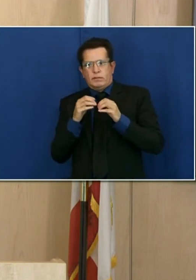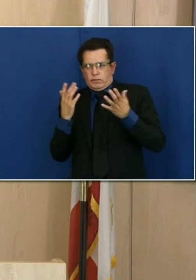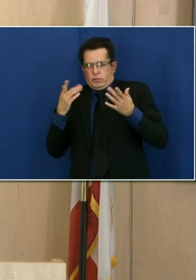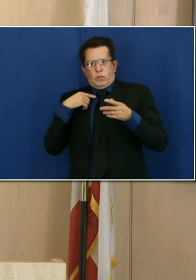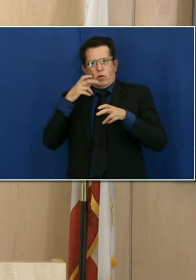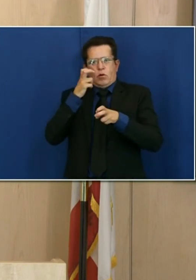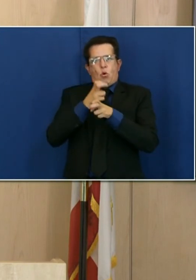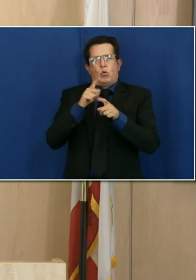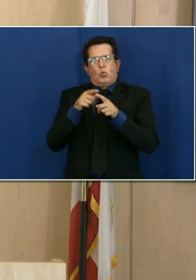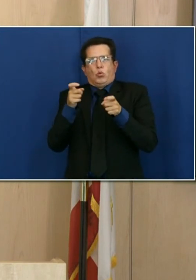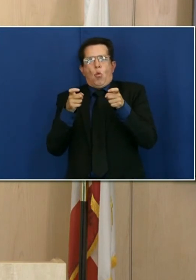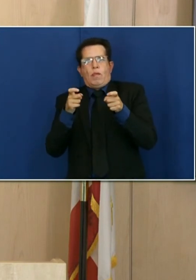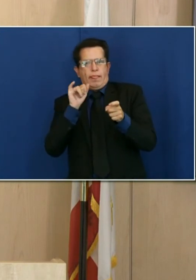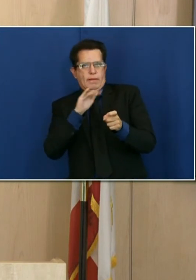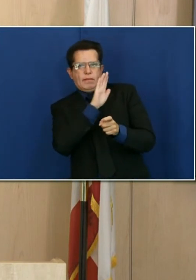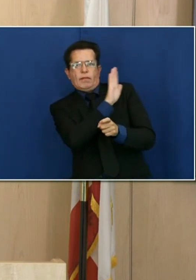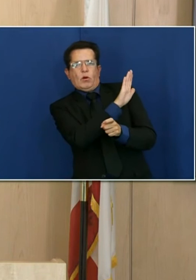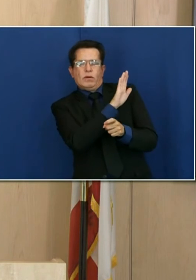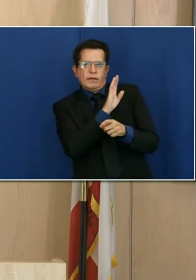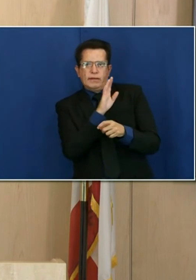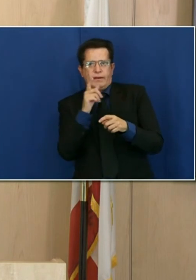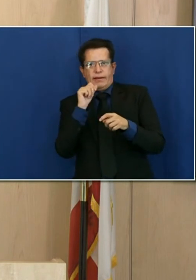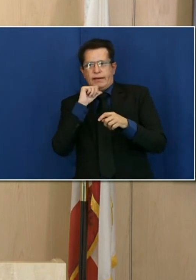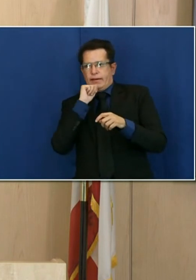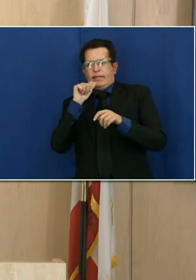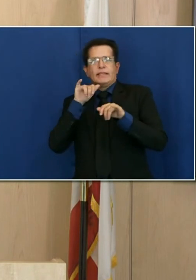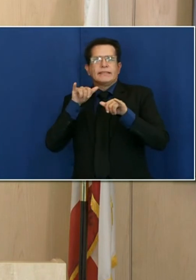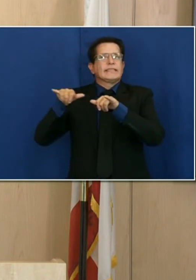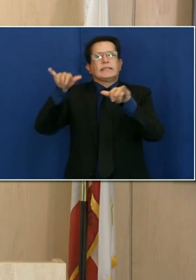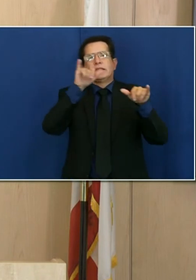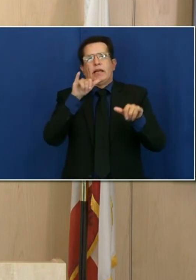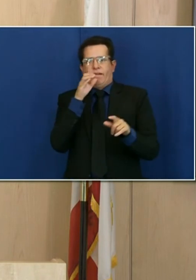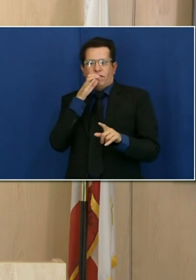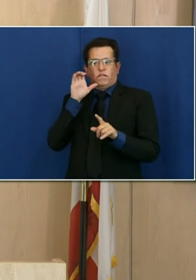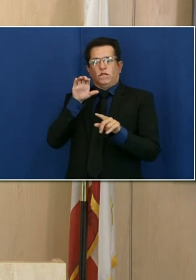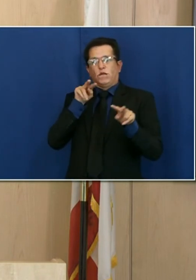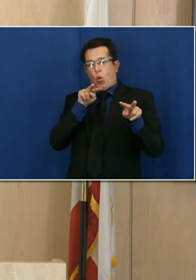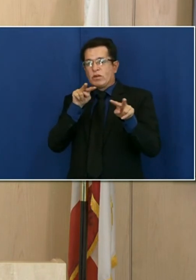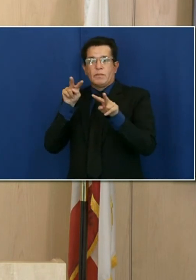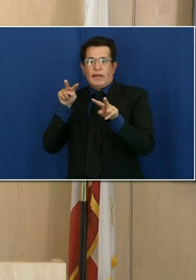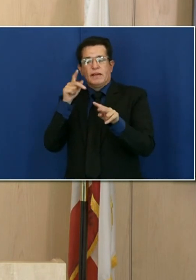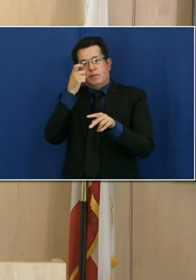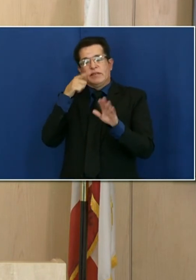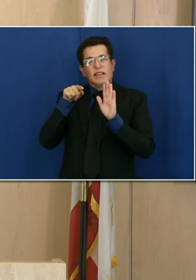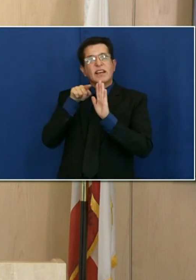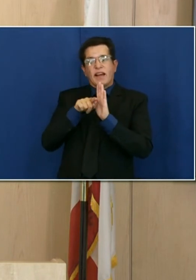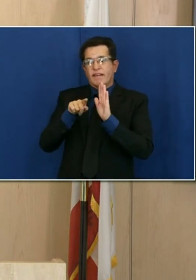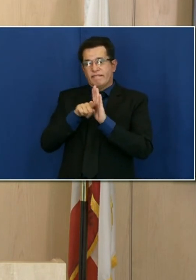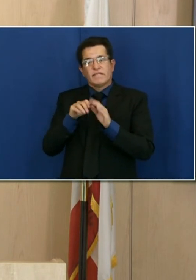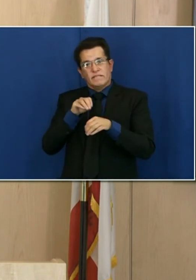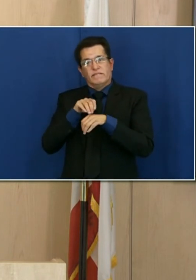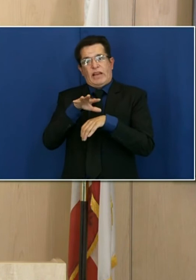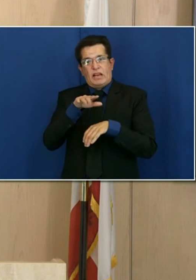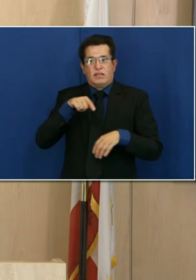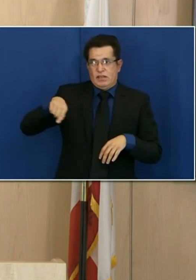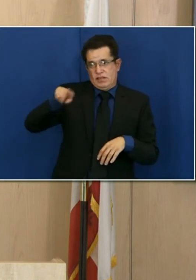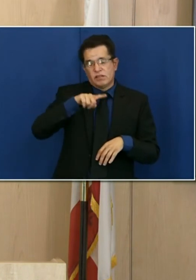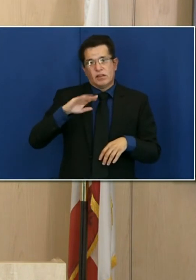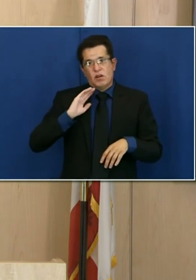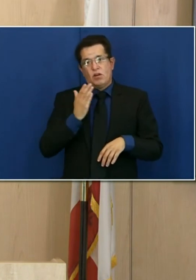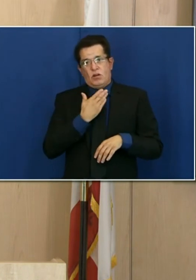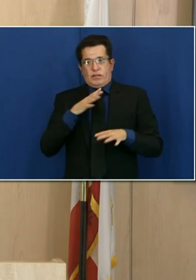our control and power. The inconsistent enforcement is something I think that is negatively impacting our region in terms of